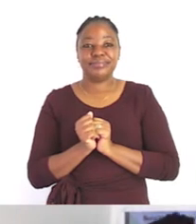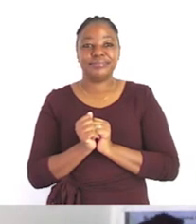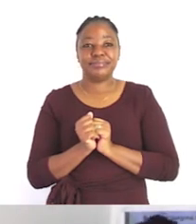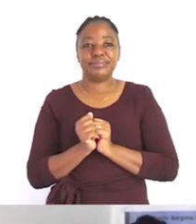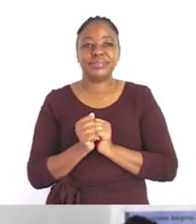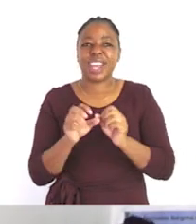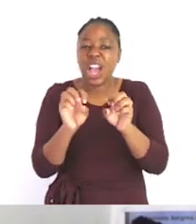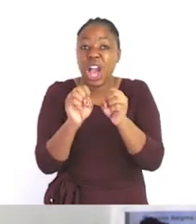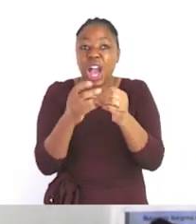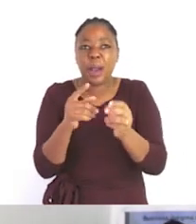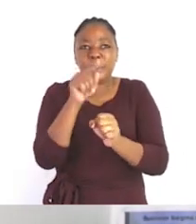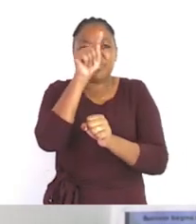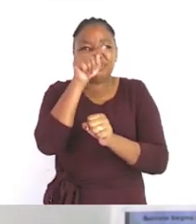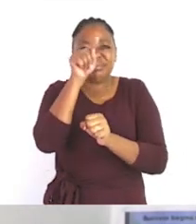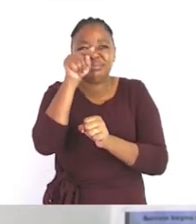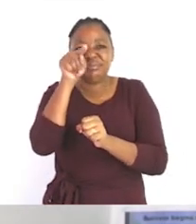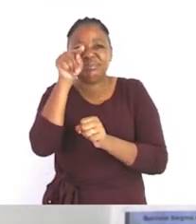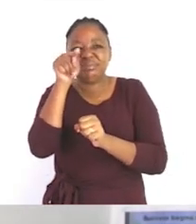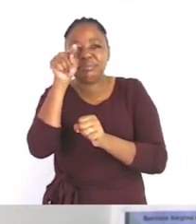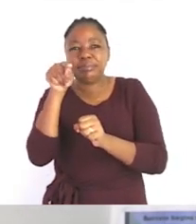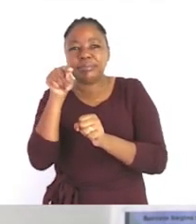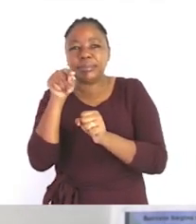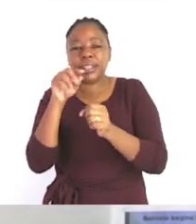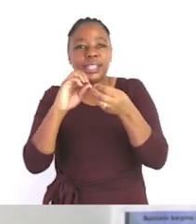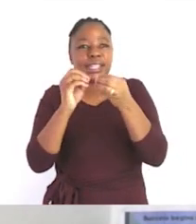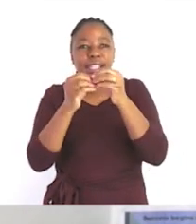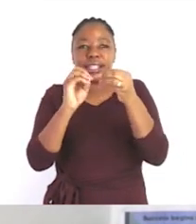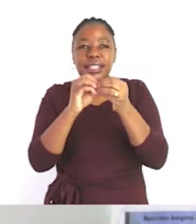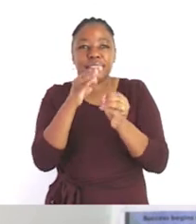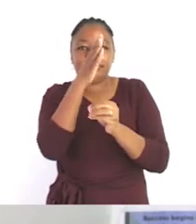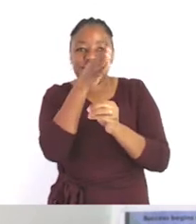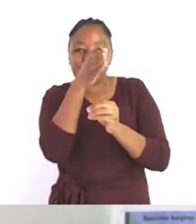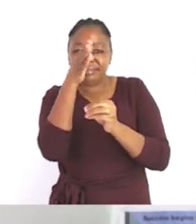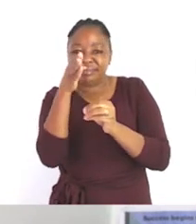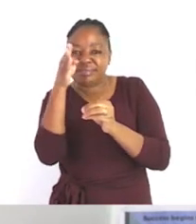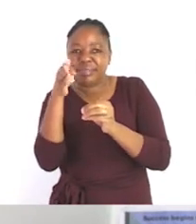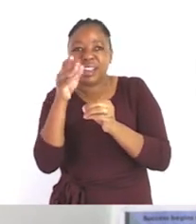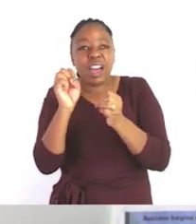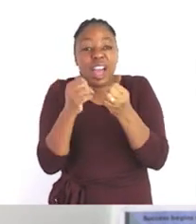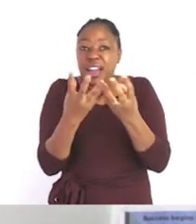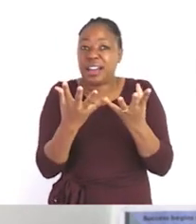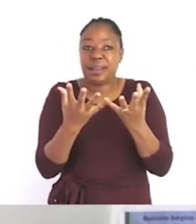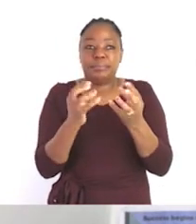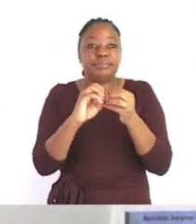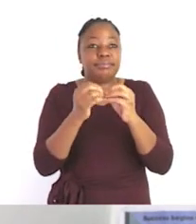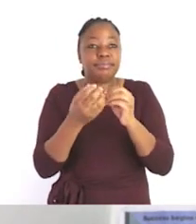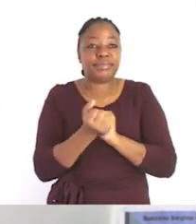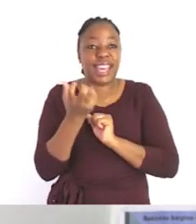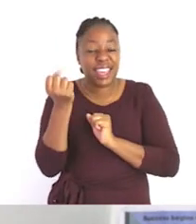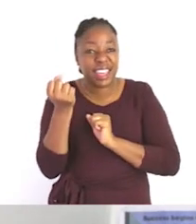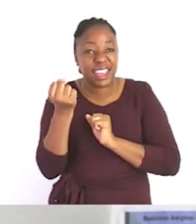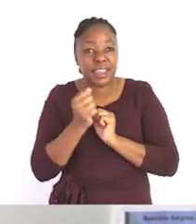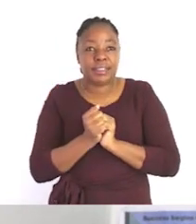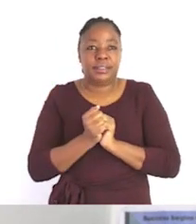out how many numbers are in between each of these numbers so that we can find out what